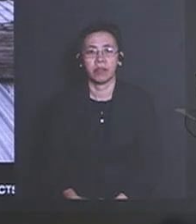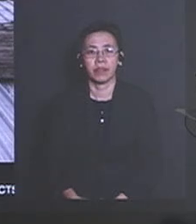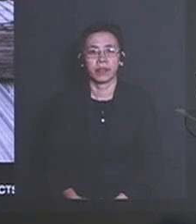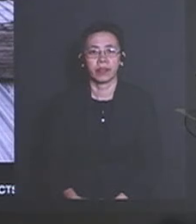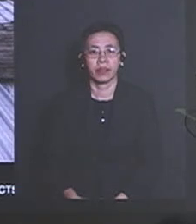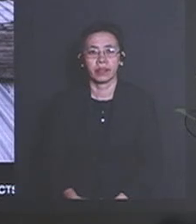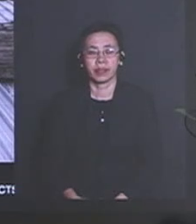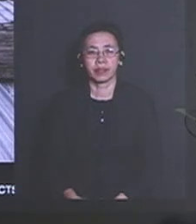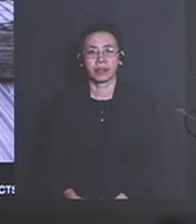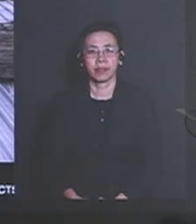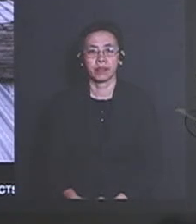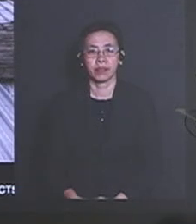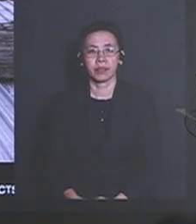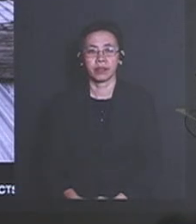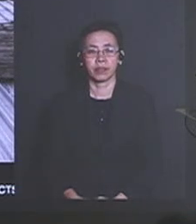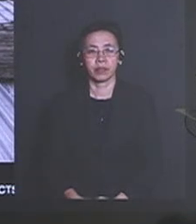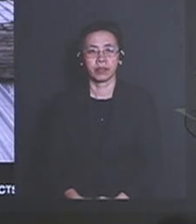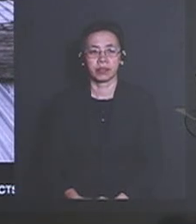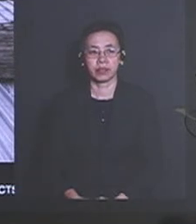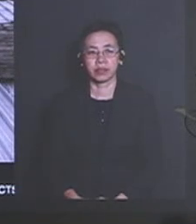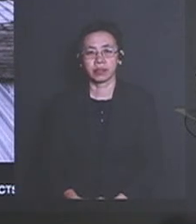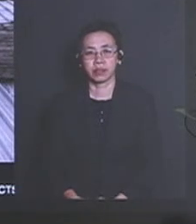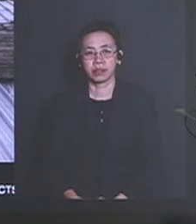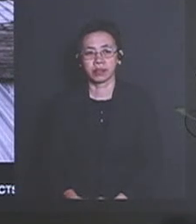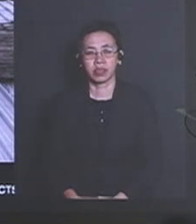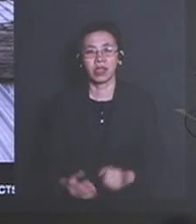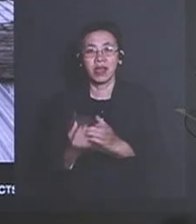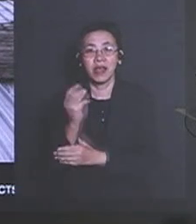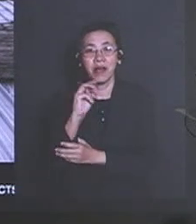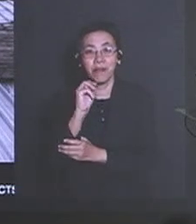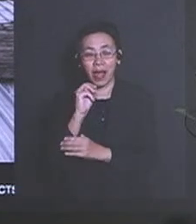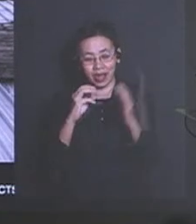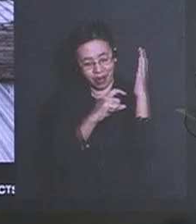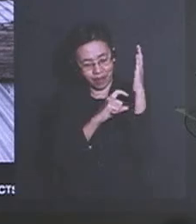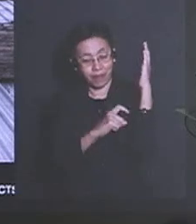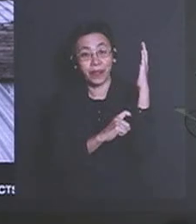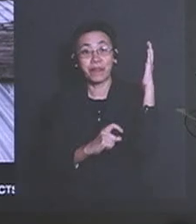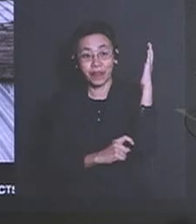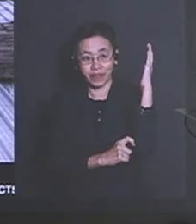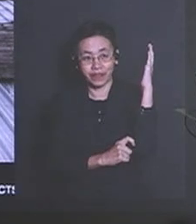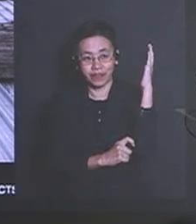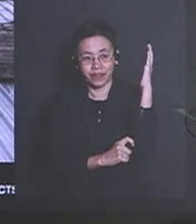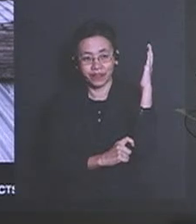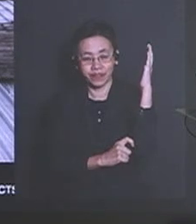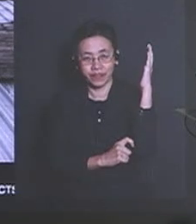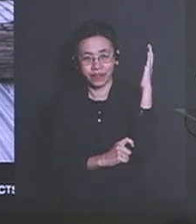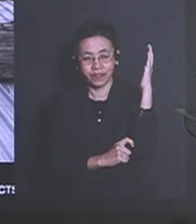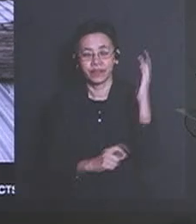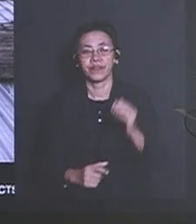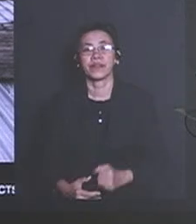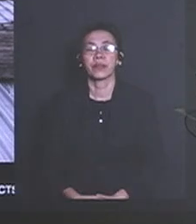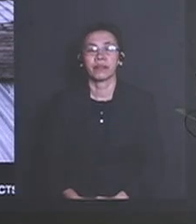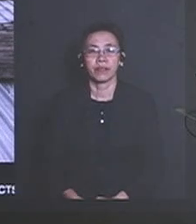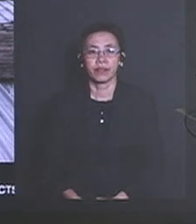The natural local materials such as bamboo had been proposed in selected areas to substitute the expensive modern